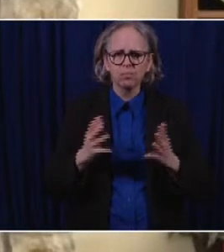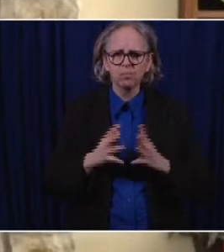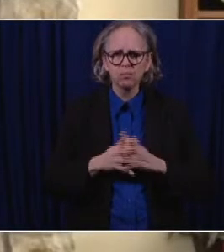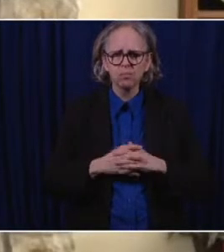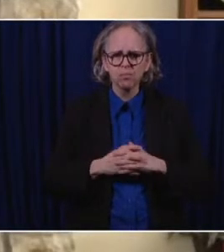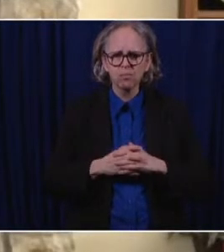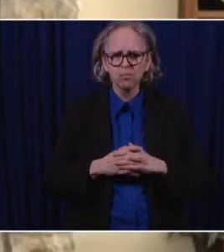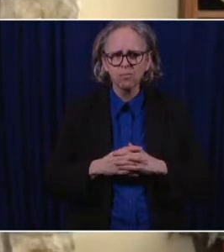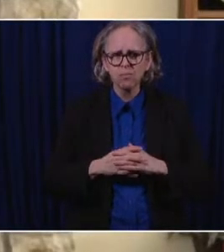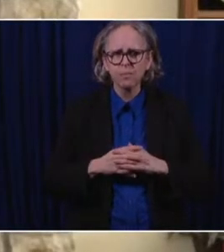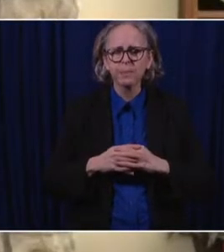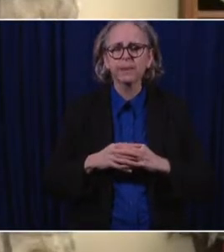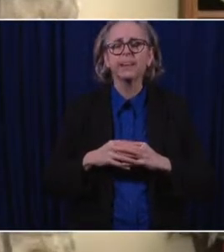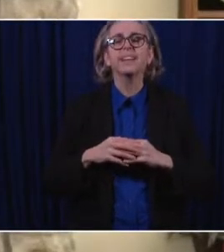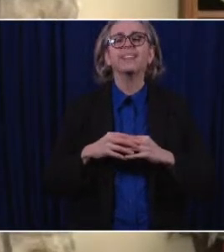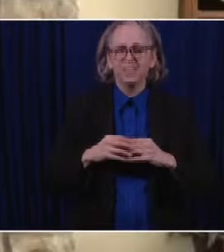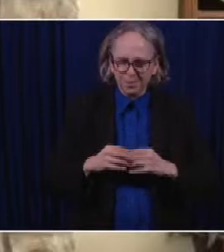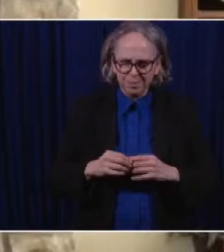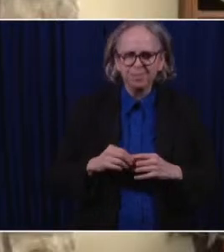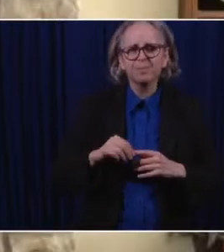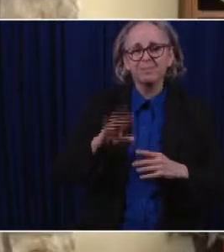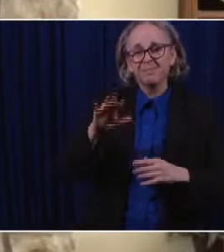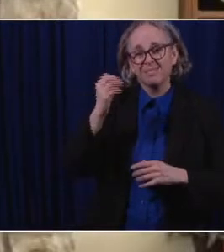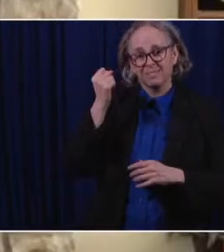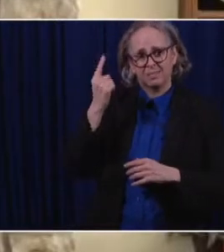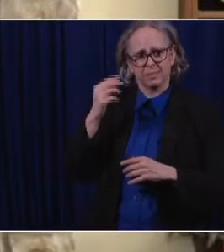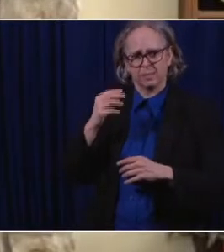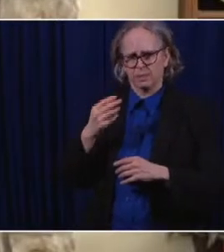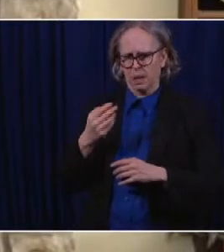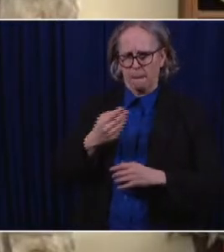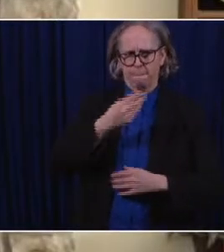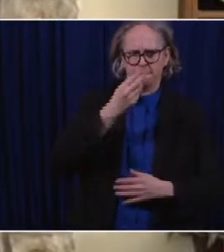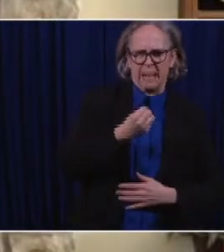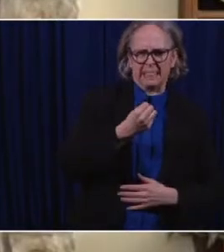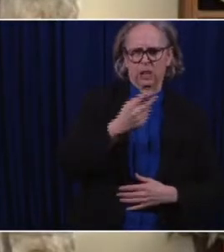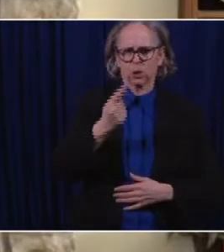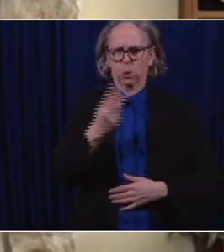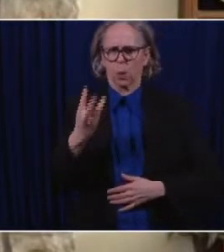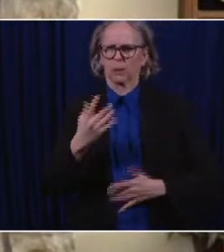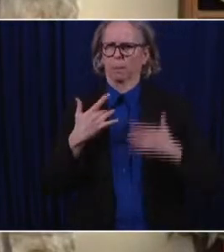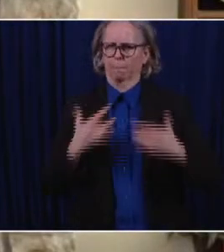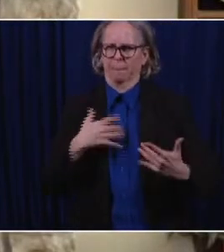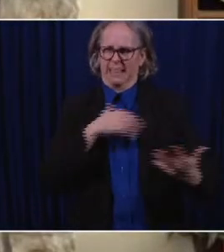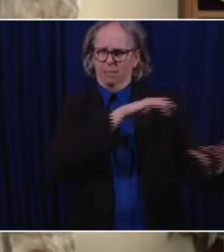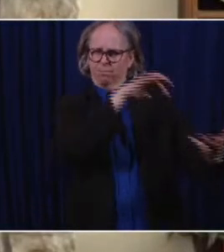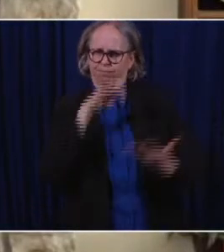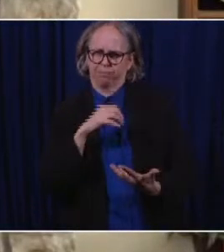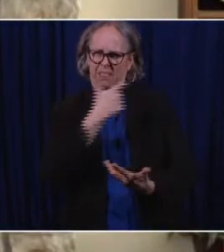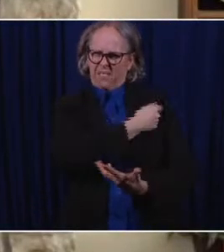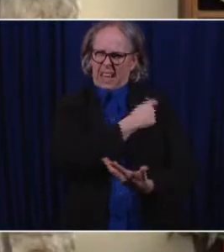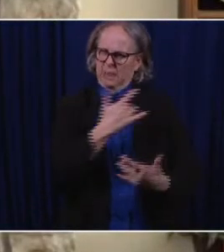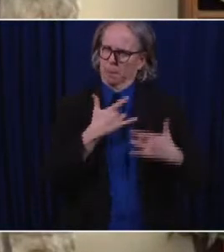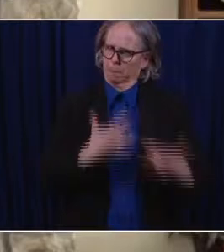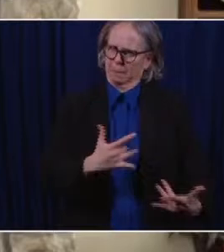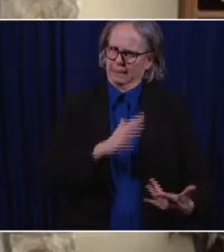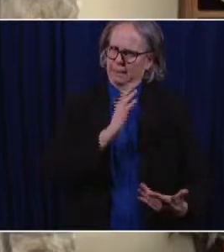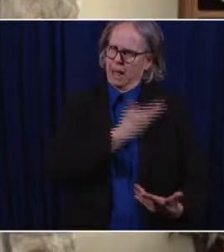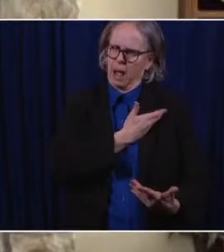the vaccine comes in on Monday, Tuesday, and Wednesday. So you would expect the take